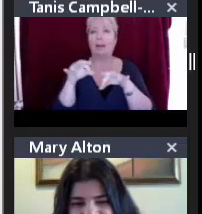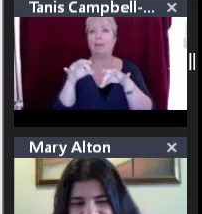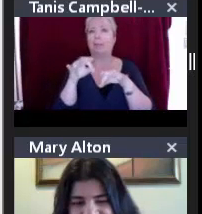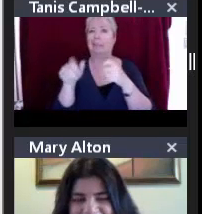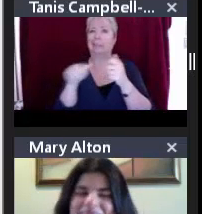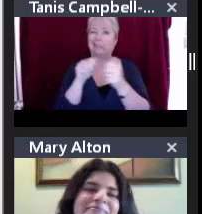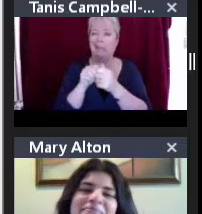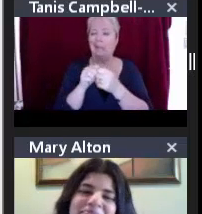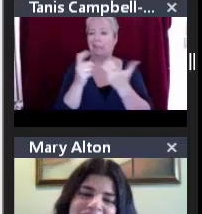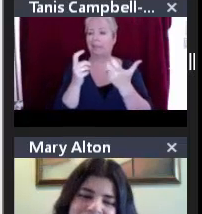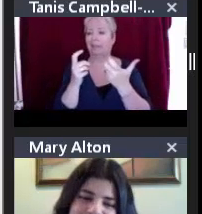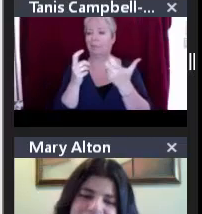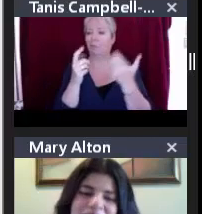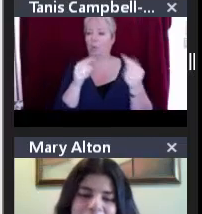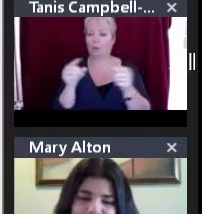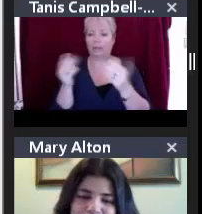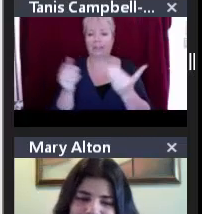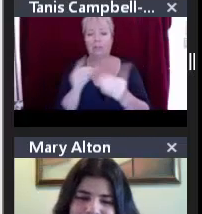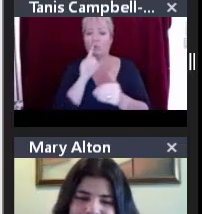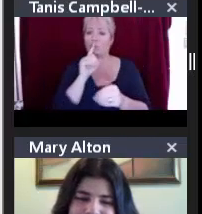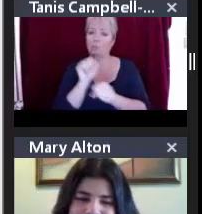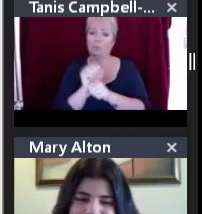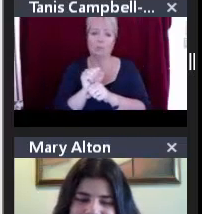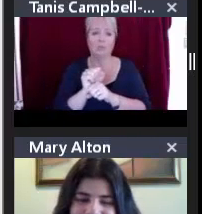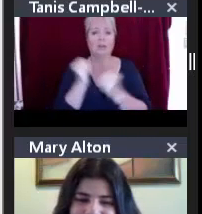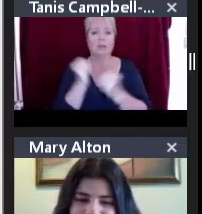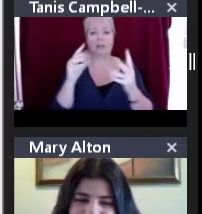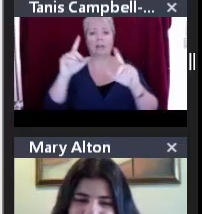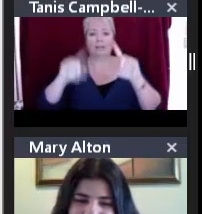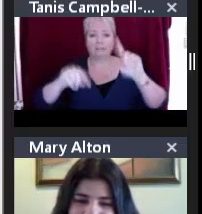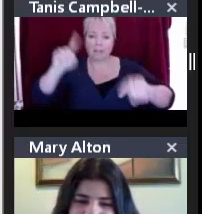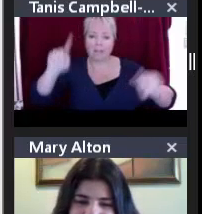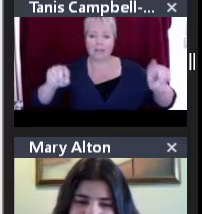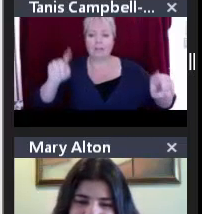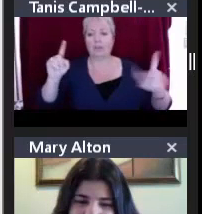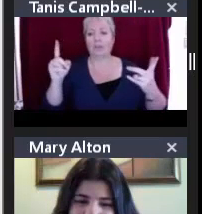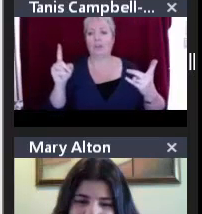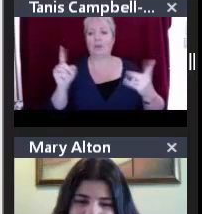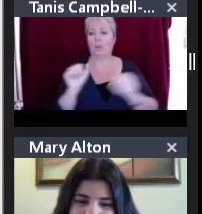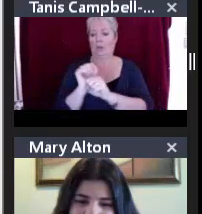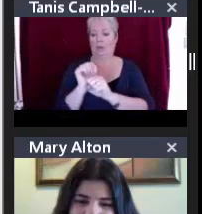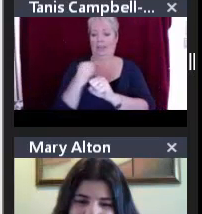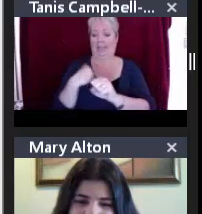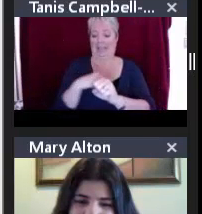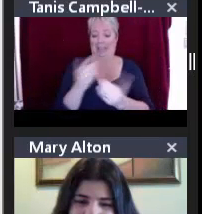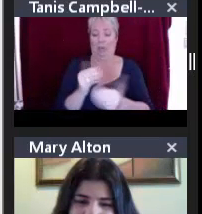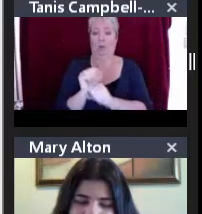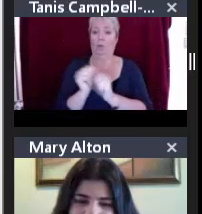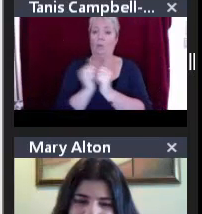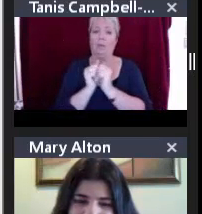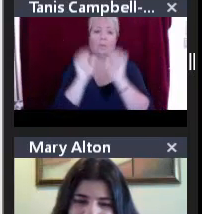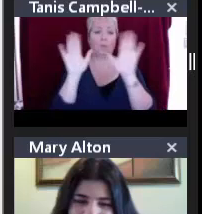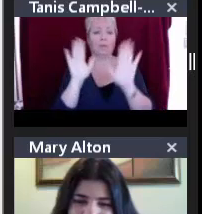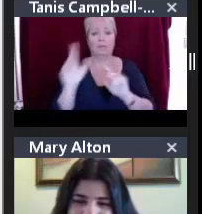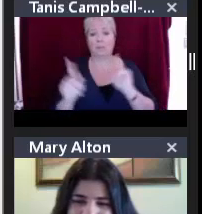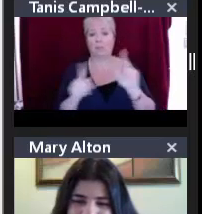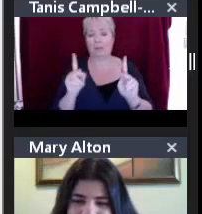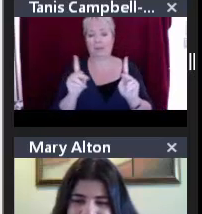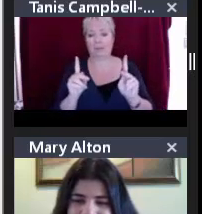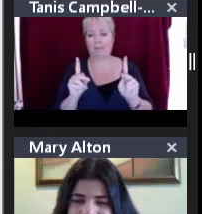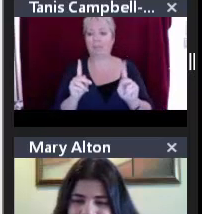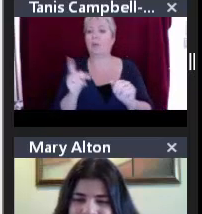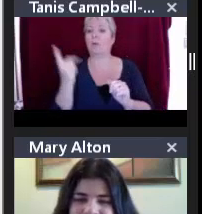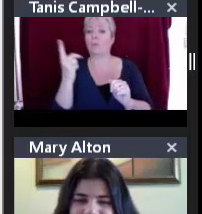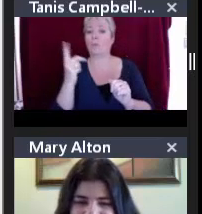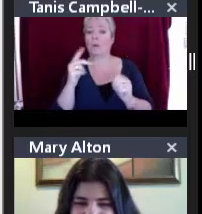so much diversity. We work with incredible individuals. Carolyn has to say, my